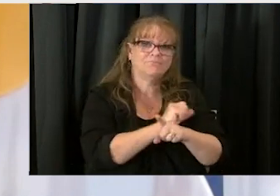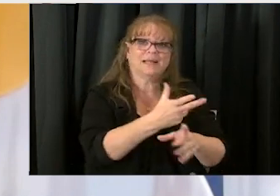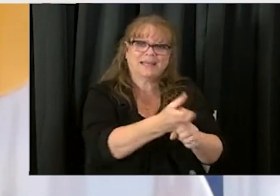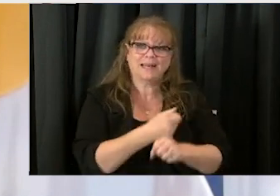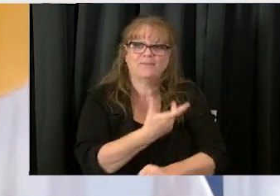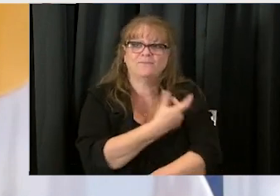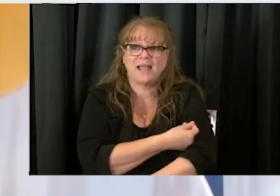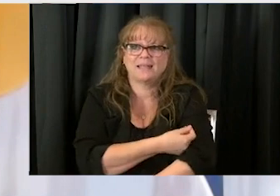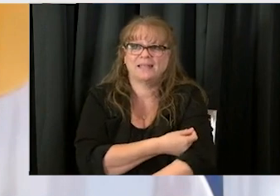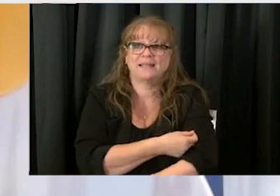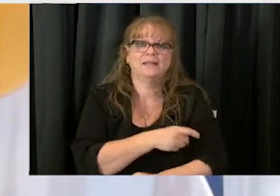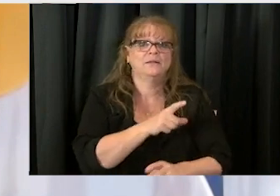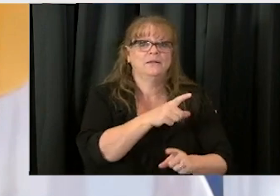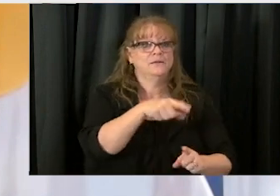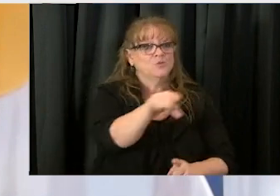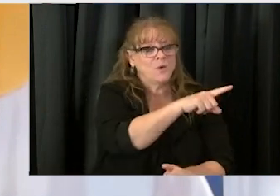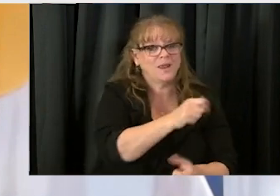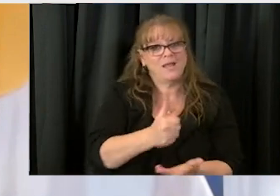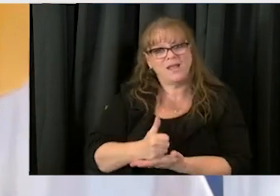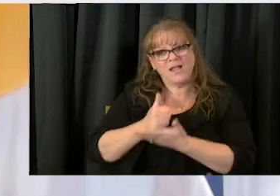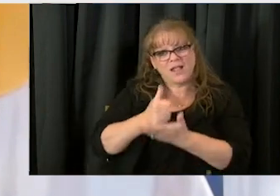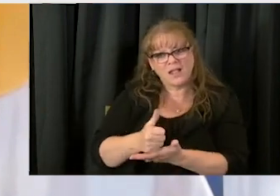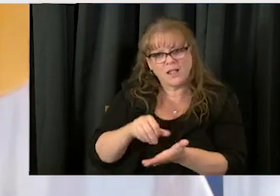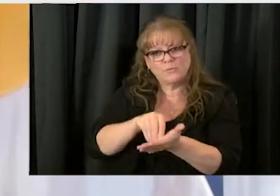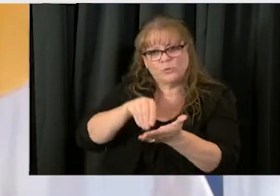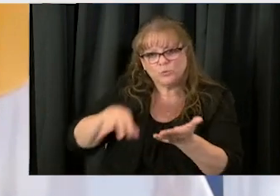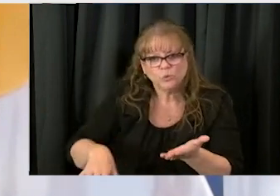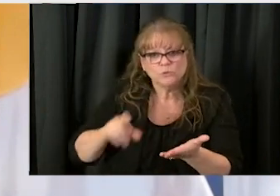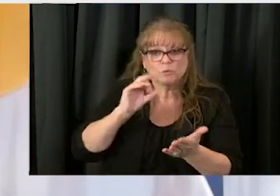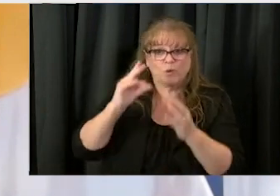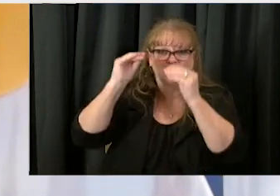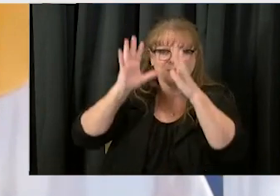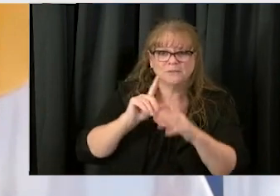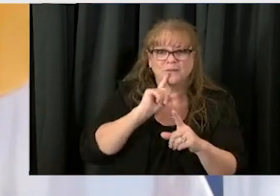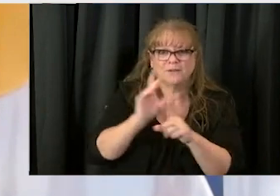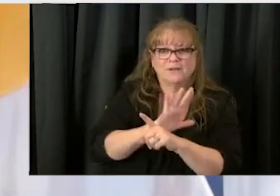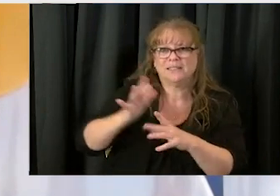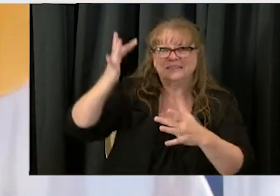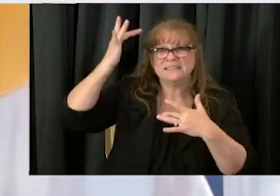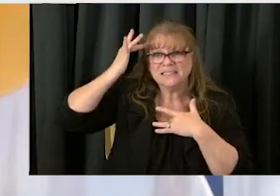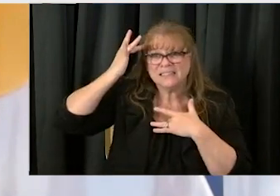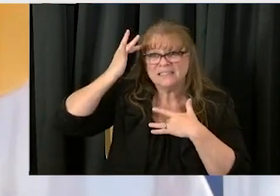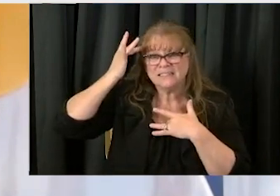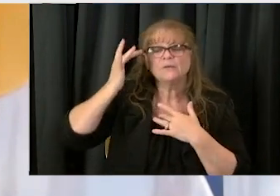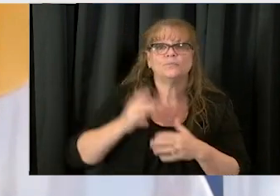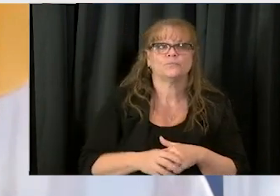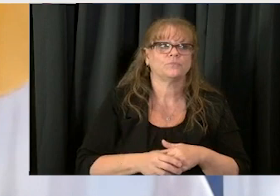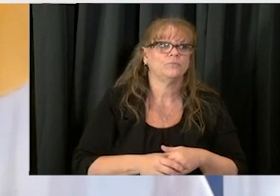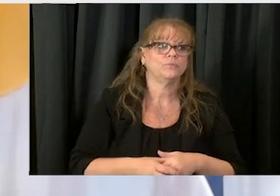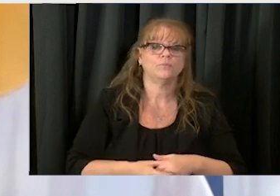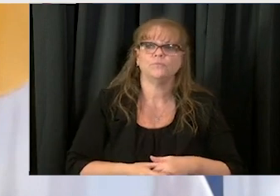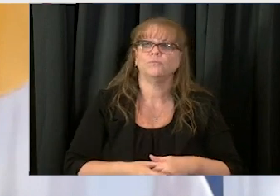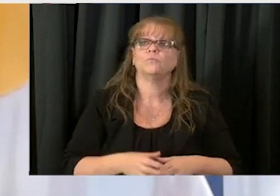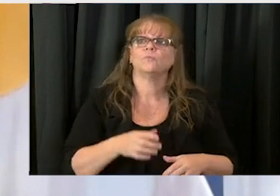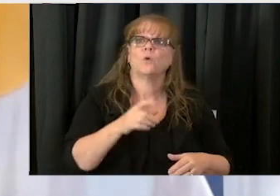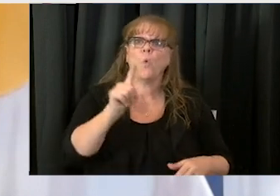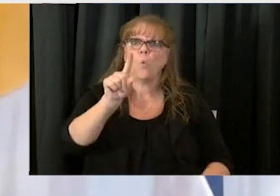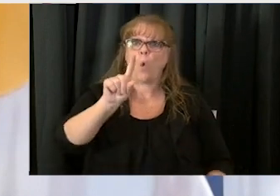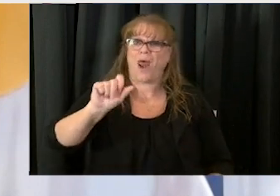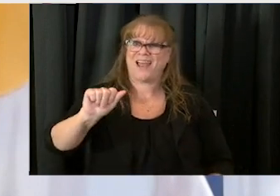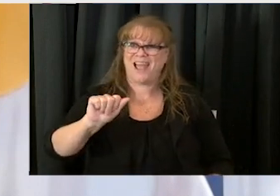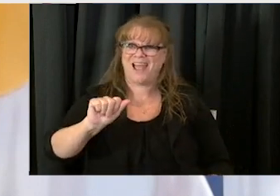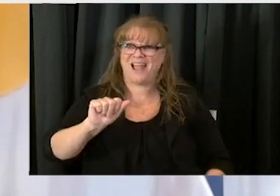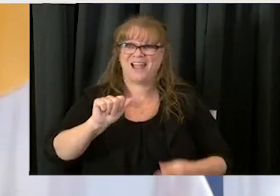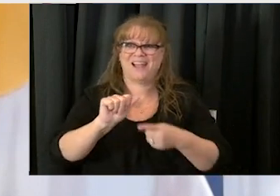Let me address your question more generally. 1A is ending, but not over. And 2A has started. 1B has